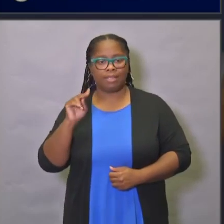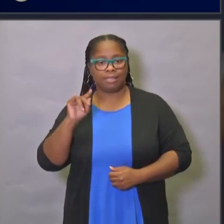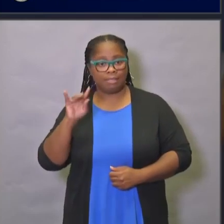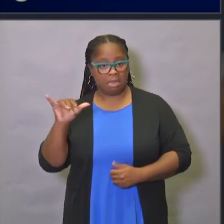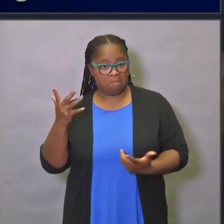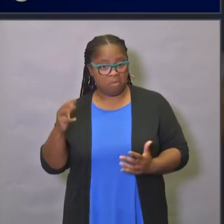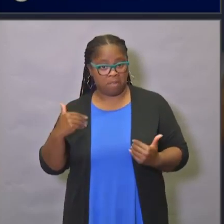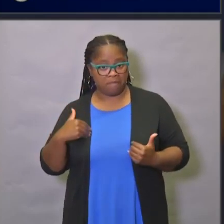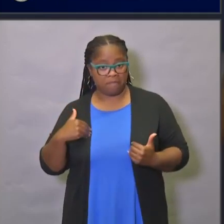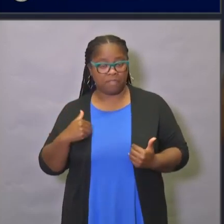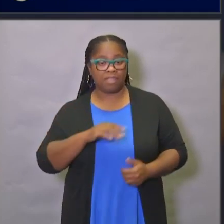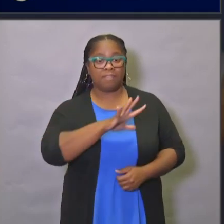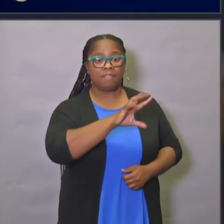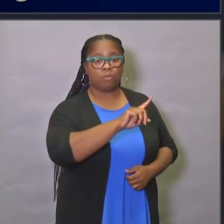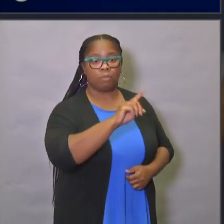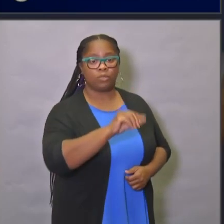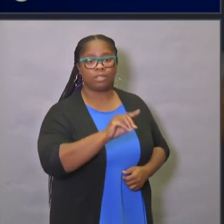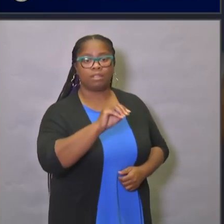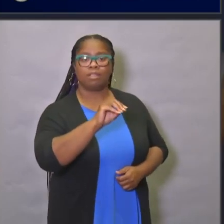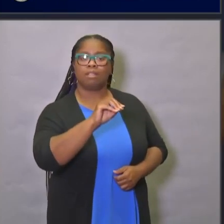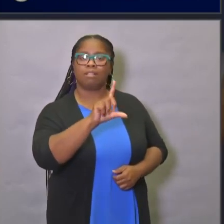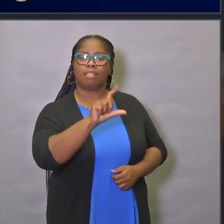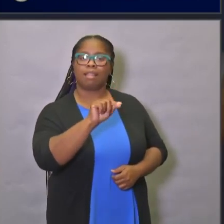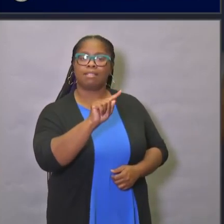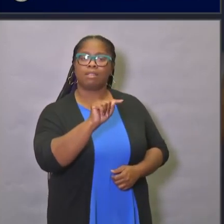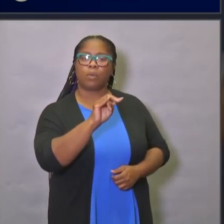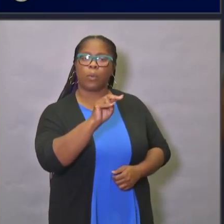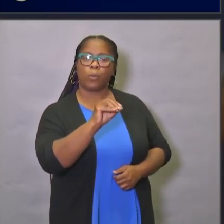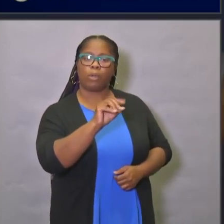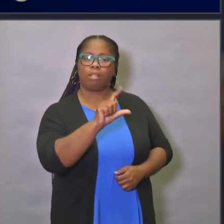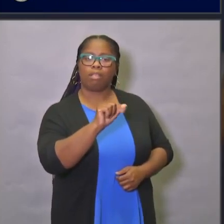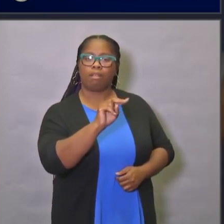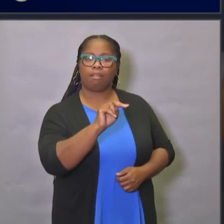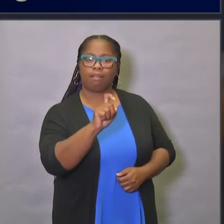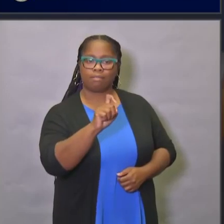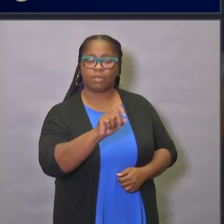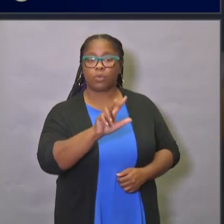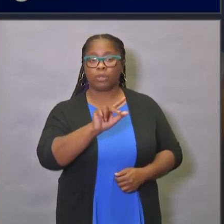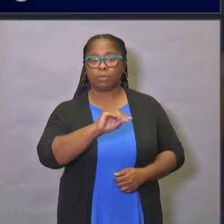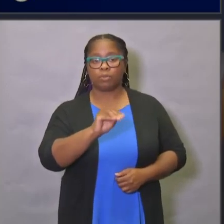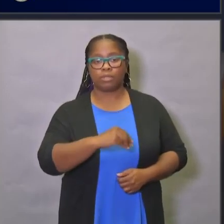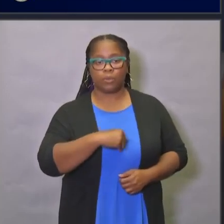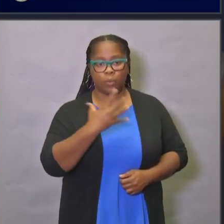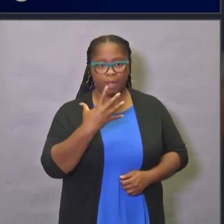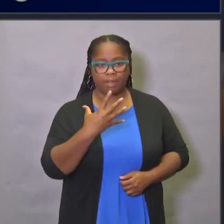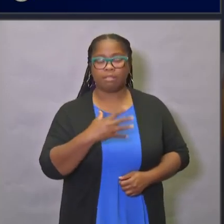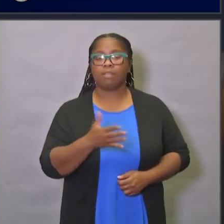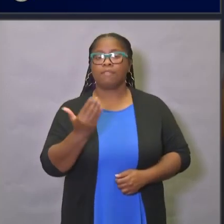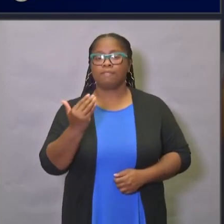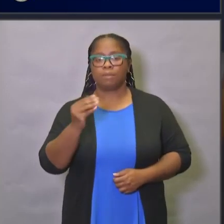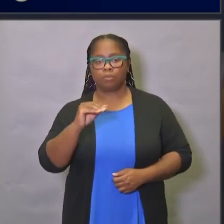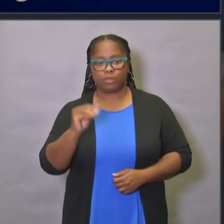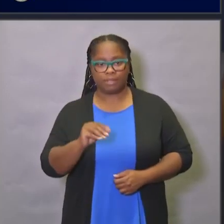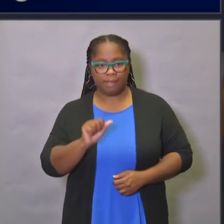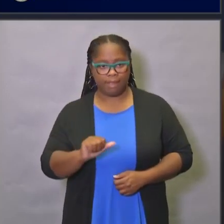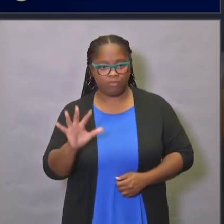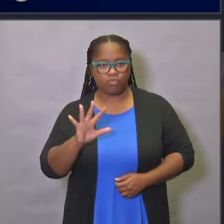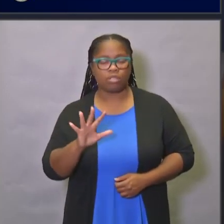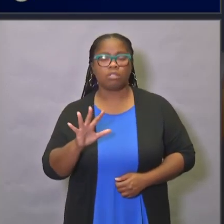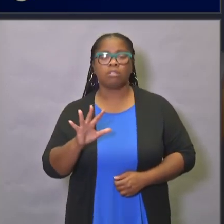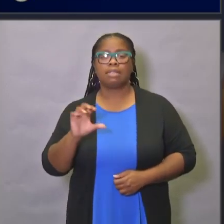identified, 51% are Latina Latinx, 23% are white, 15% are